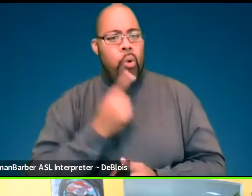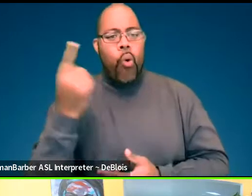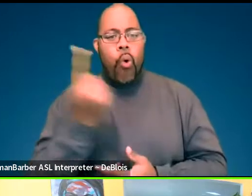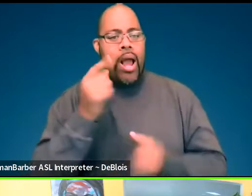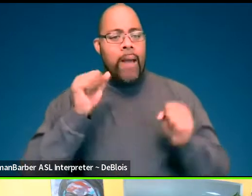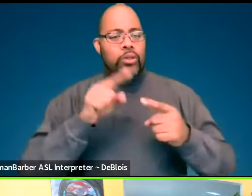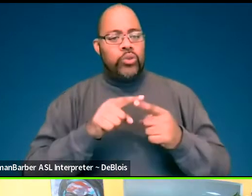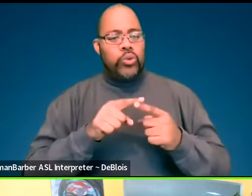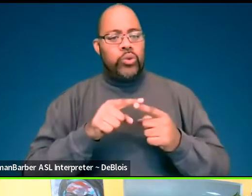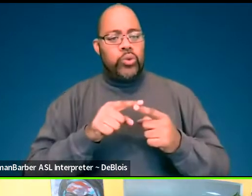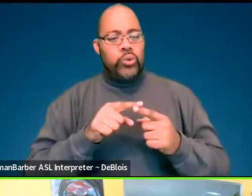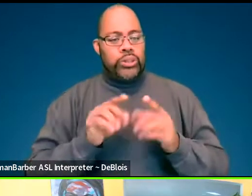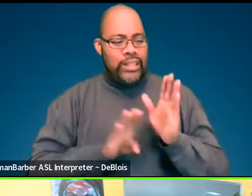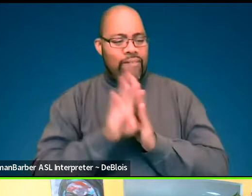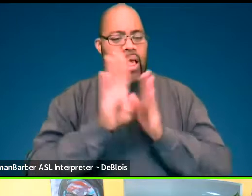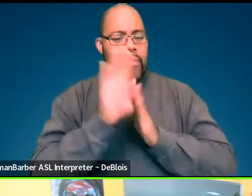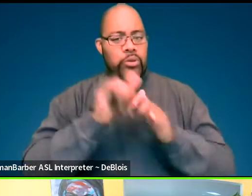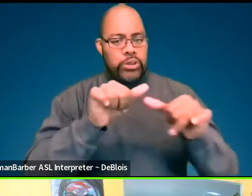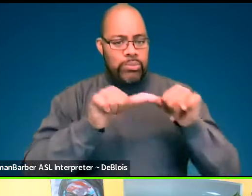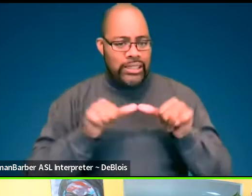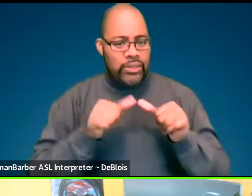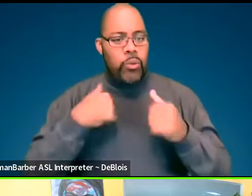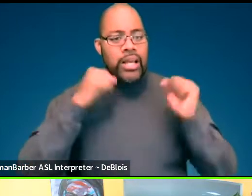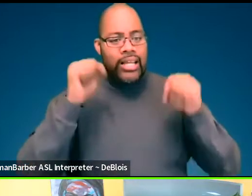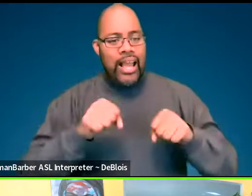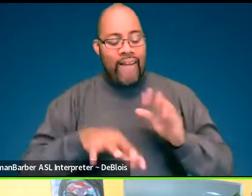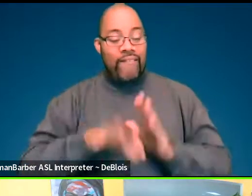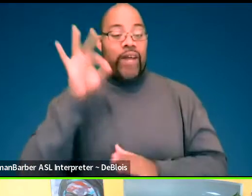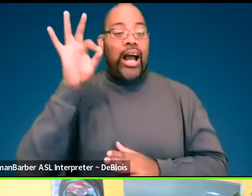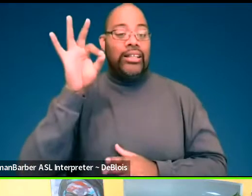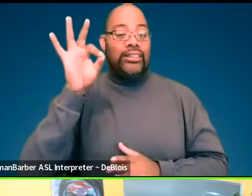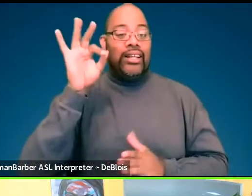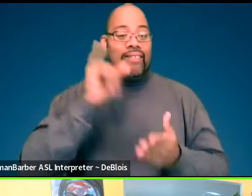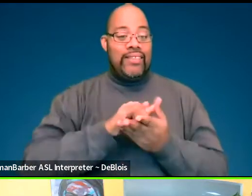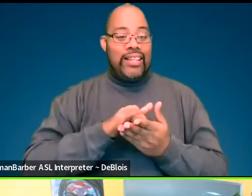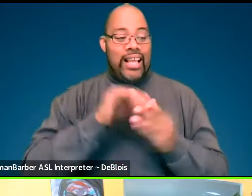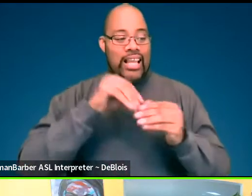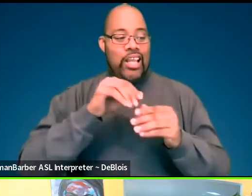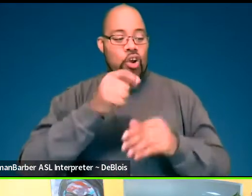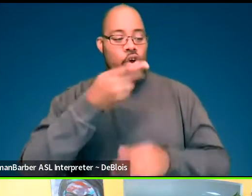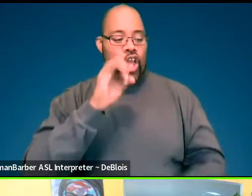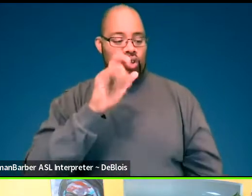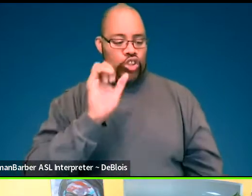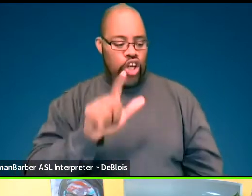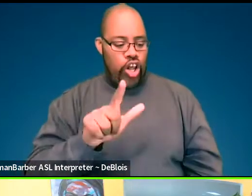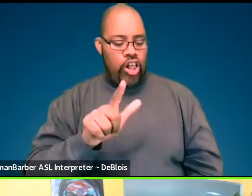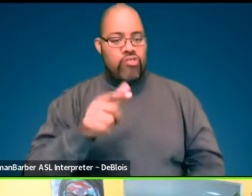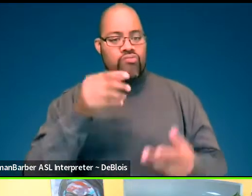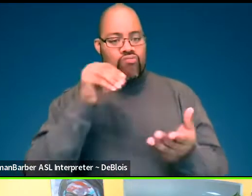able to cultivate those spaces, and we can find that in the archaeological record.